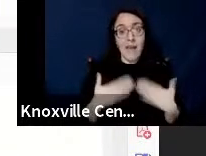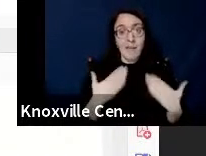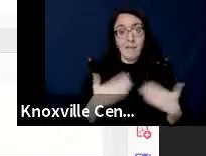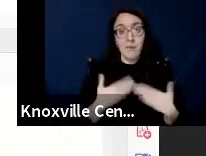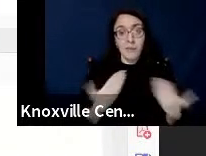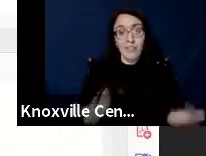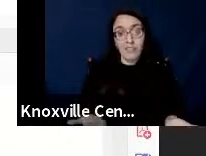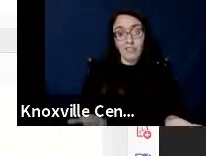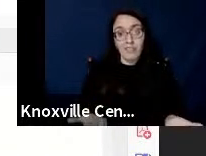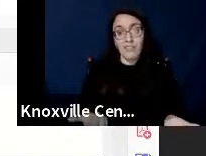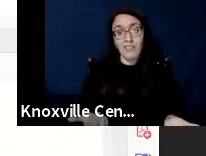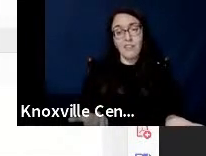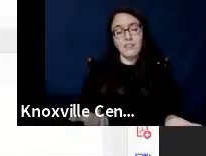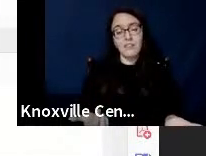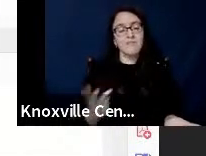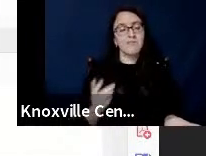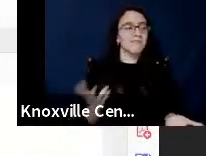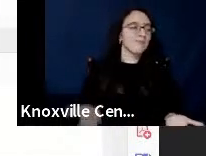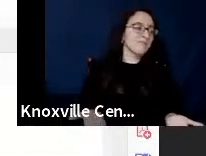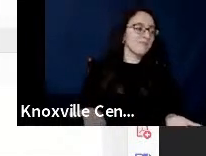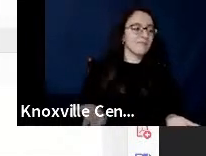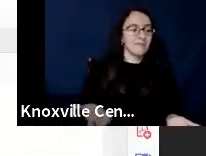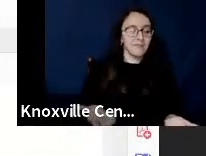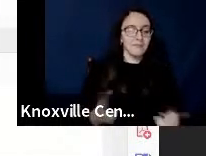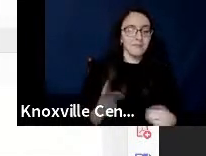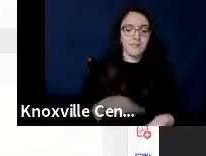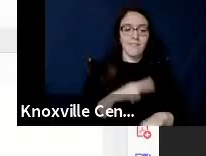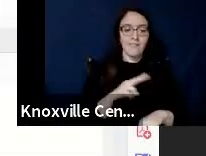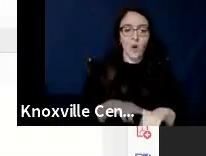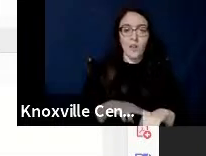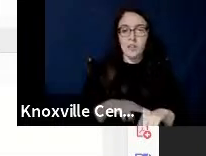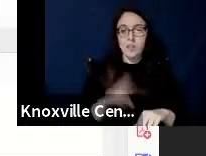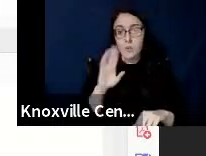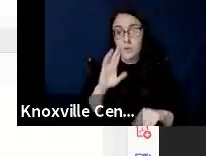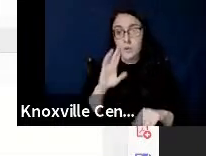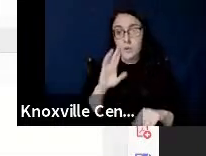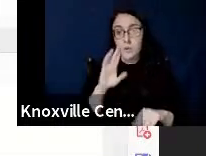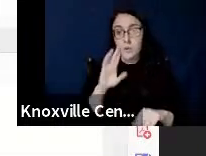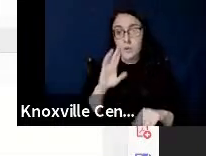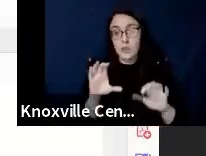So, but of course, we'll do what the will of the board is.